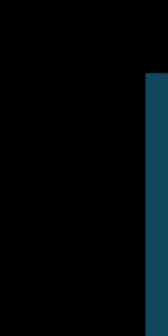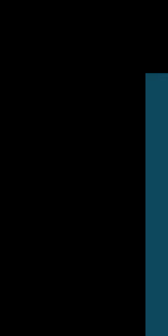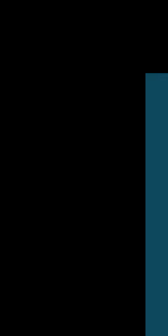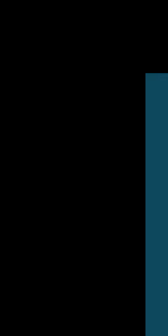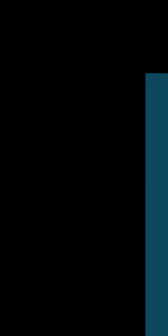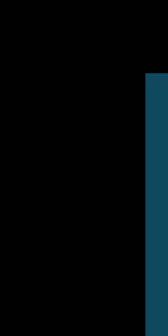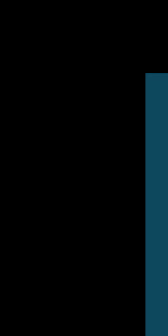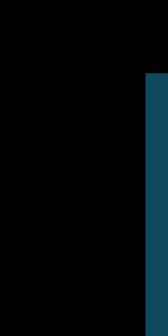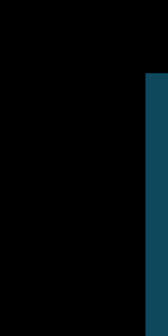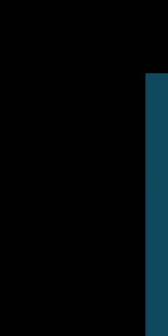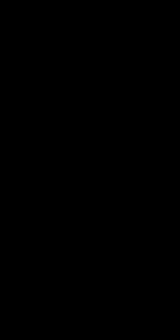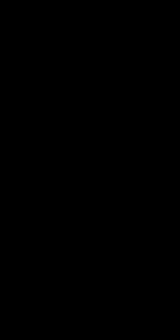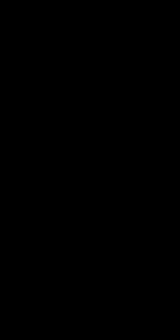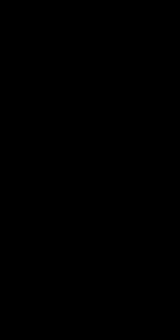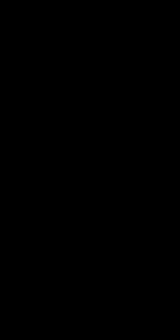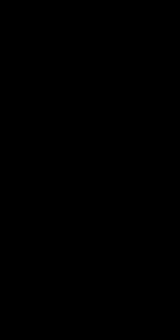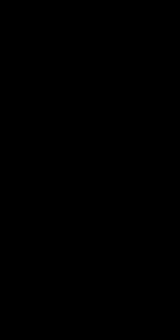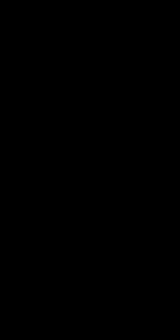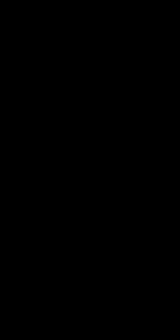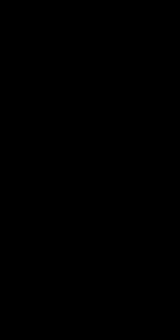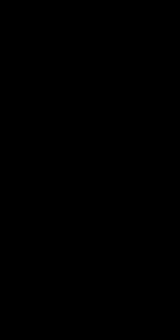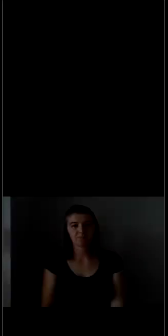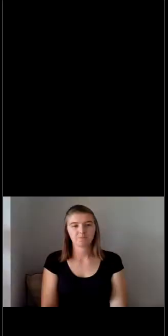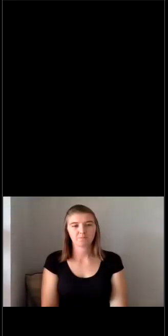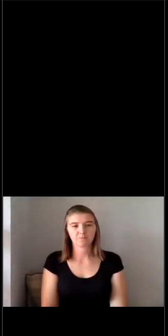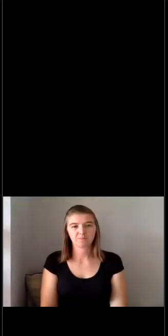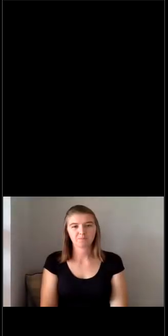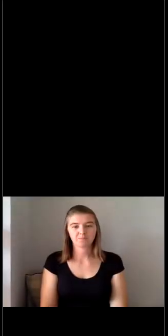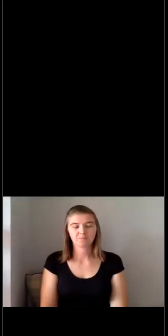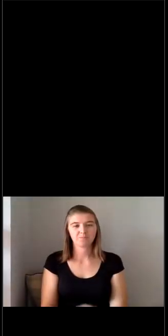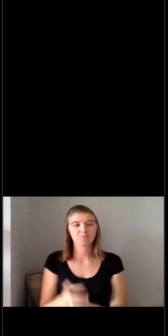So that was a 5 minute mini mindfulness practice.